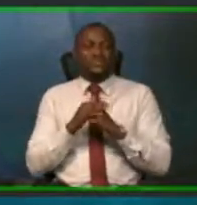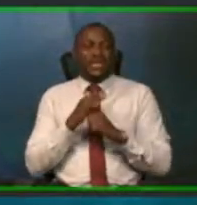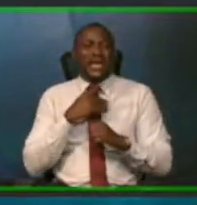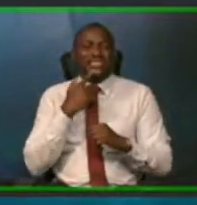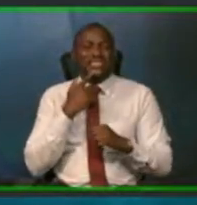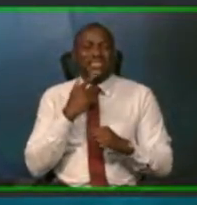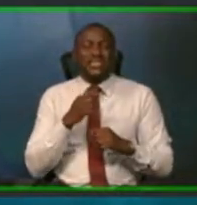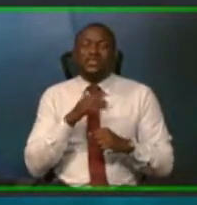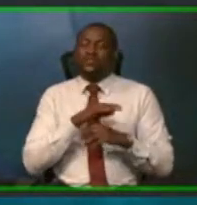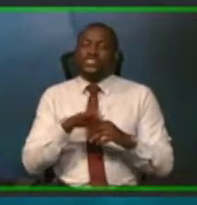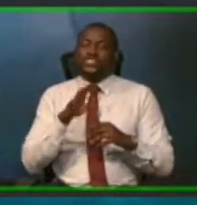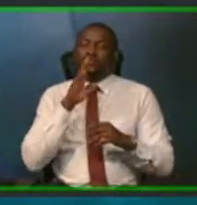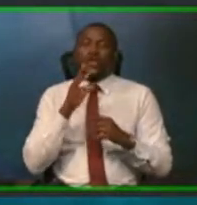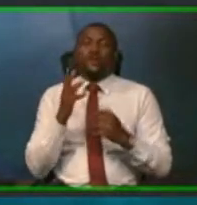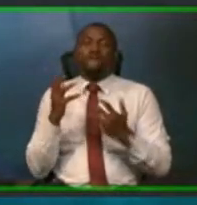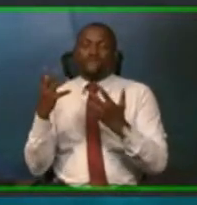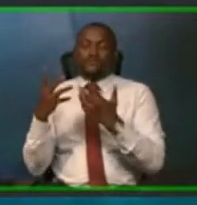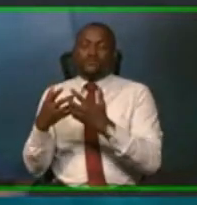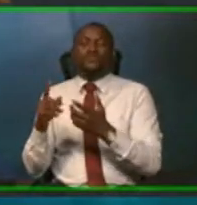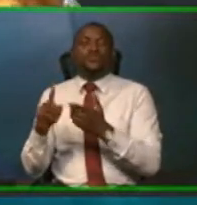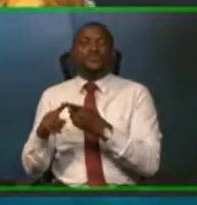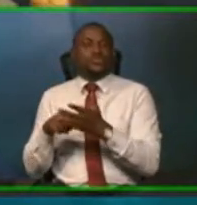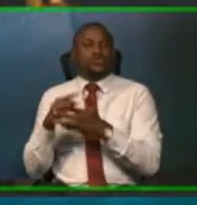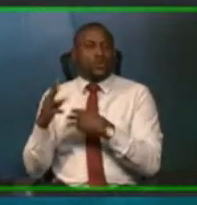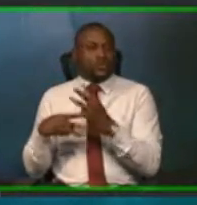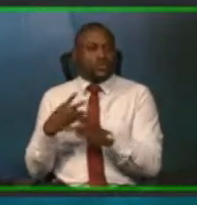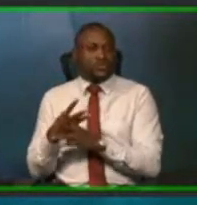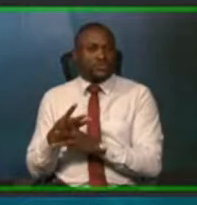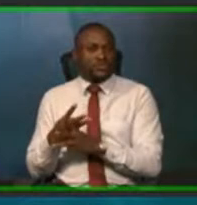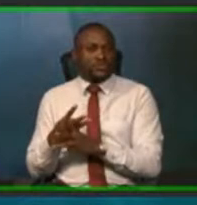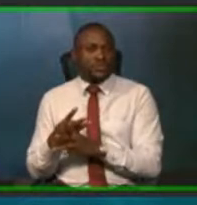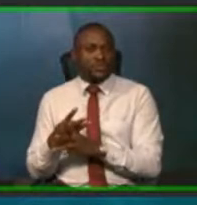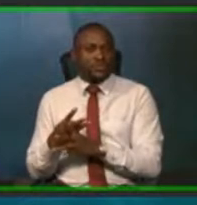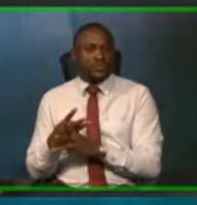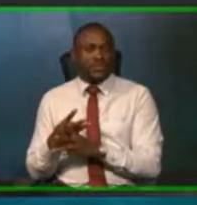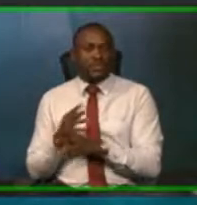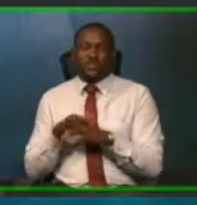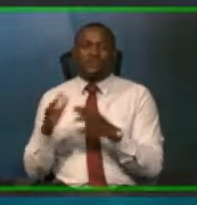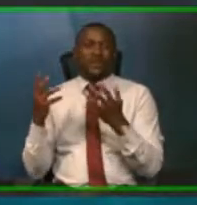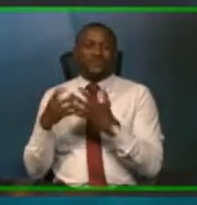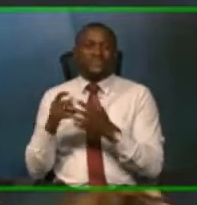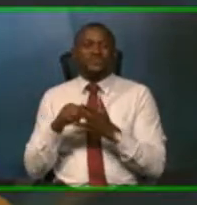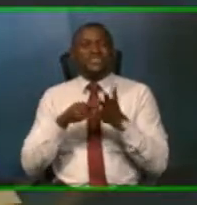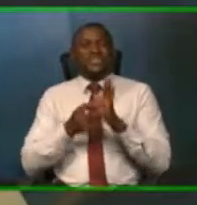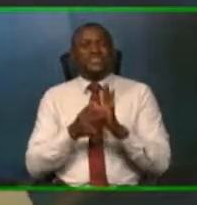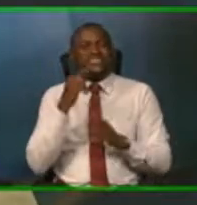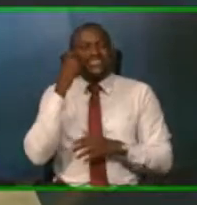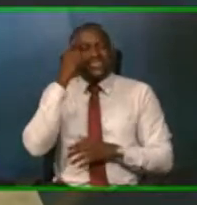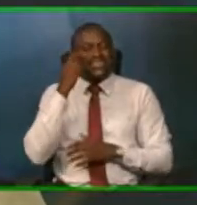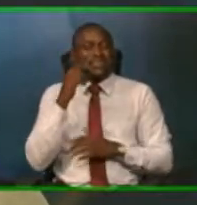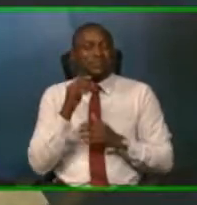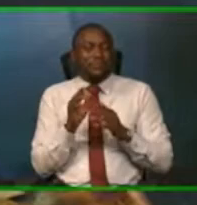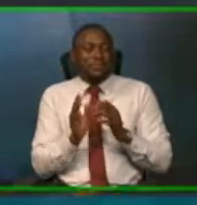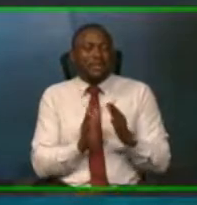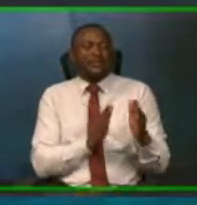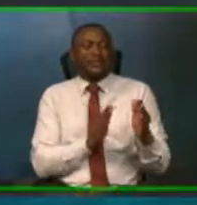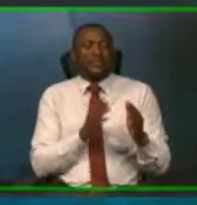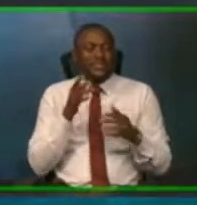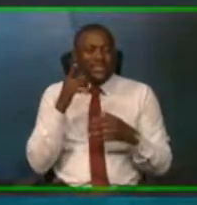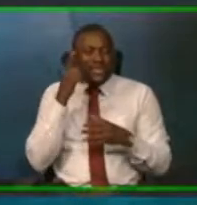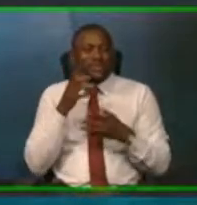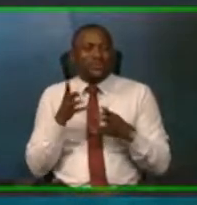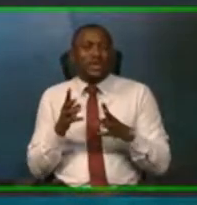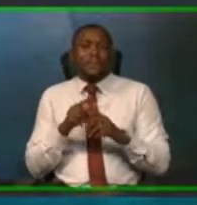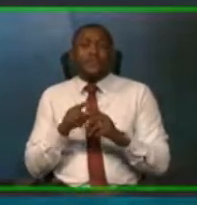conformed to this world. The word world here is the Greek word aeon. It means the thinking pattern that comes with the age. It says, but be